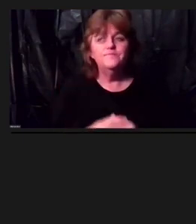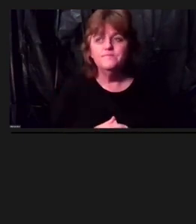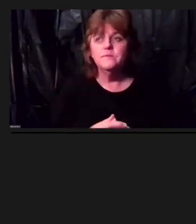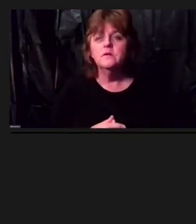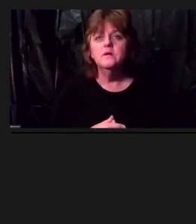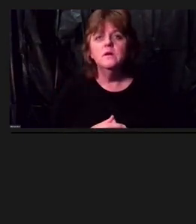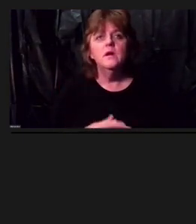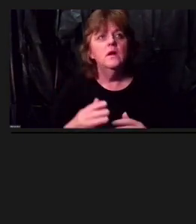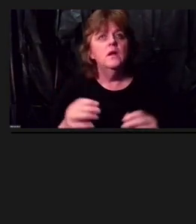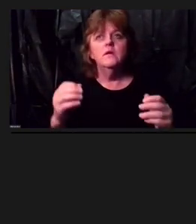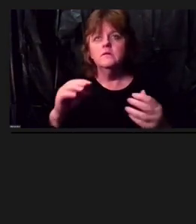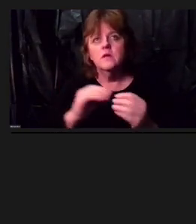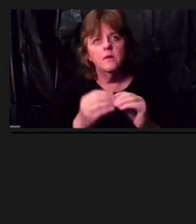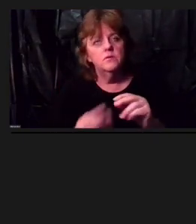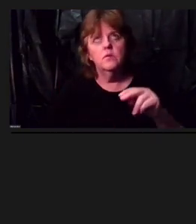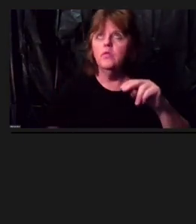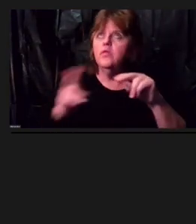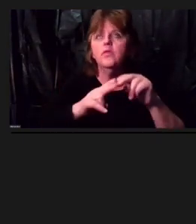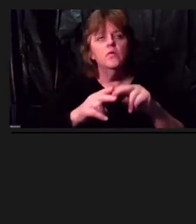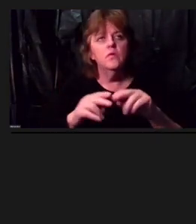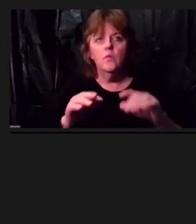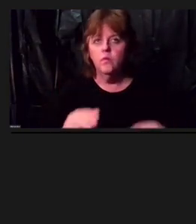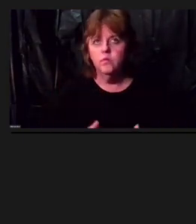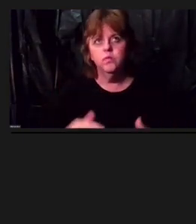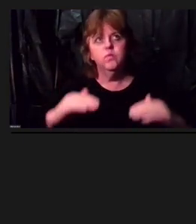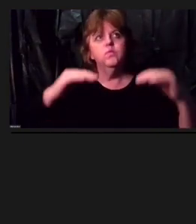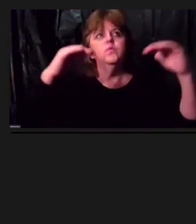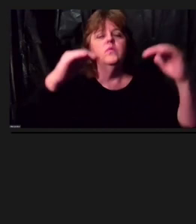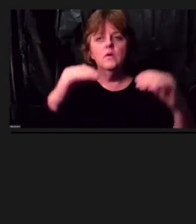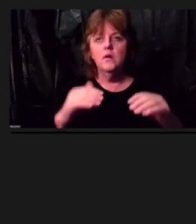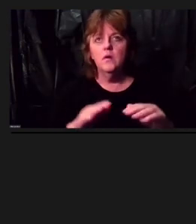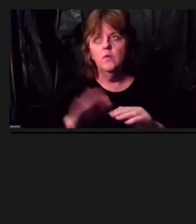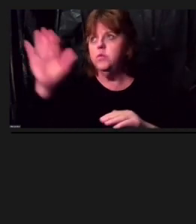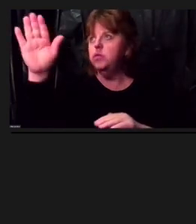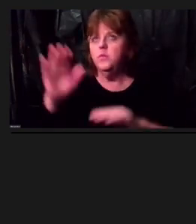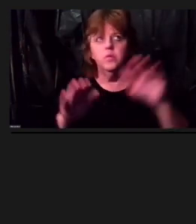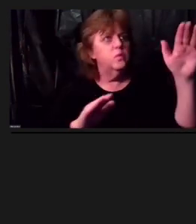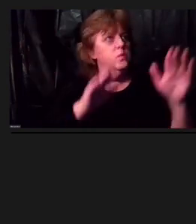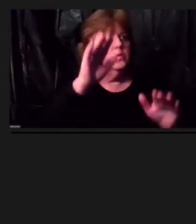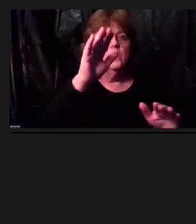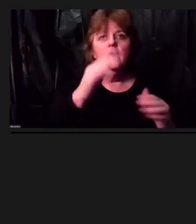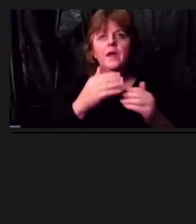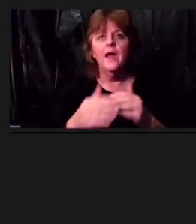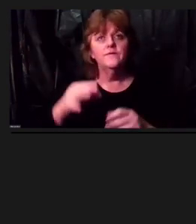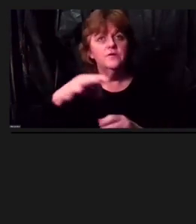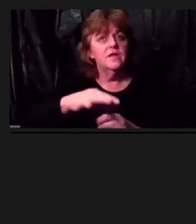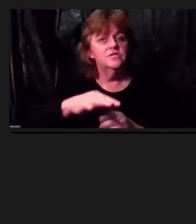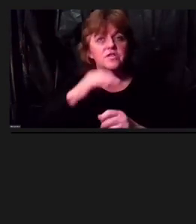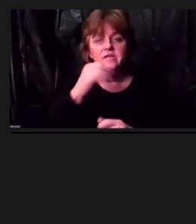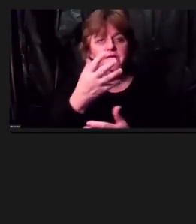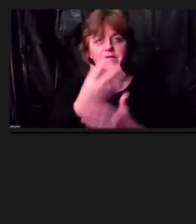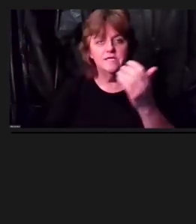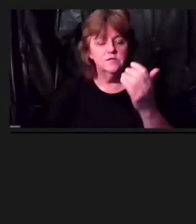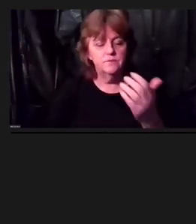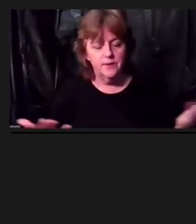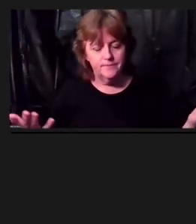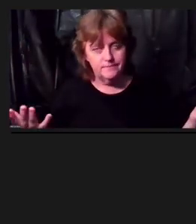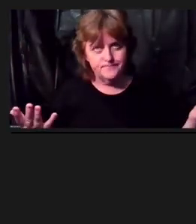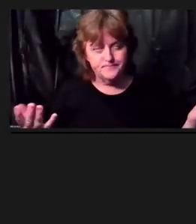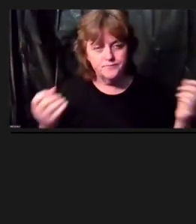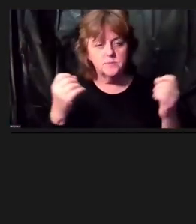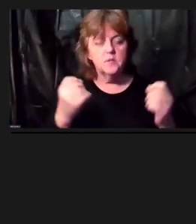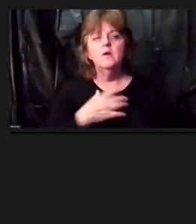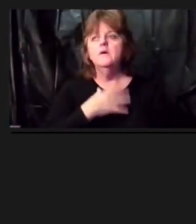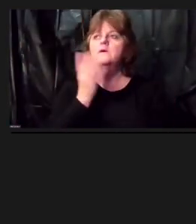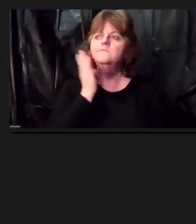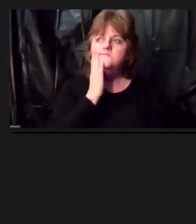everywhere. My God, coronavirus is everywhere. It didn't miraculously disappear right after the election. So, you know,